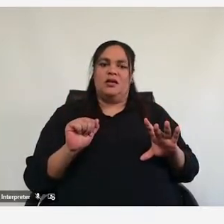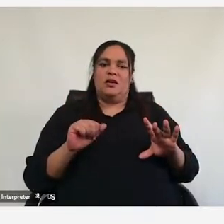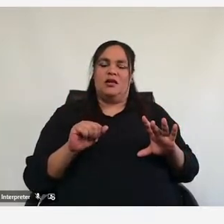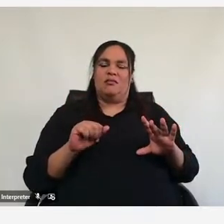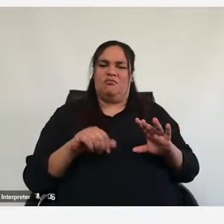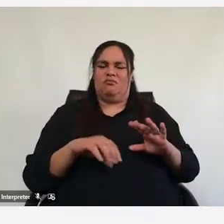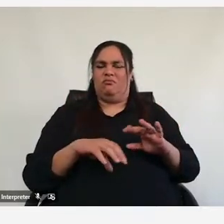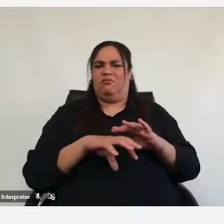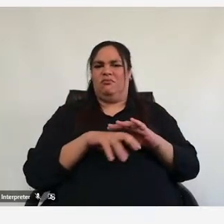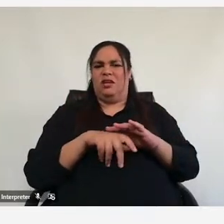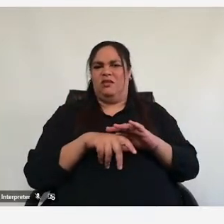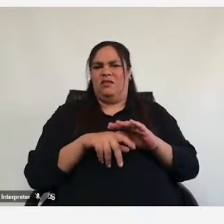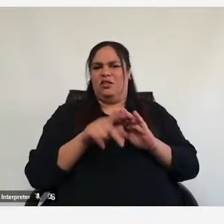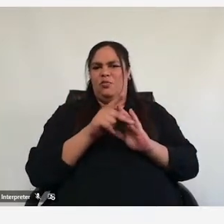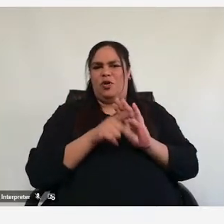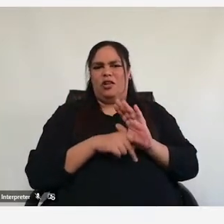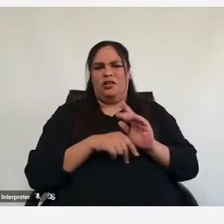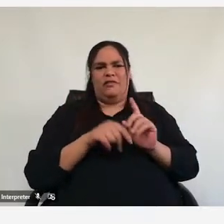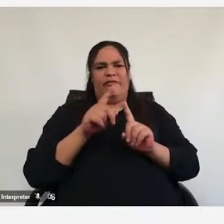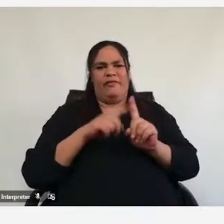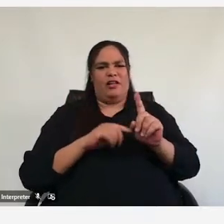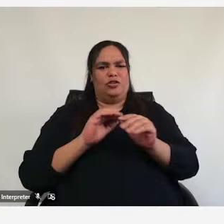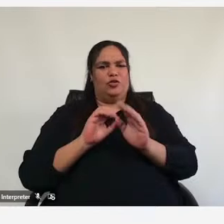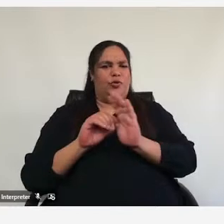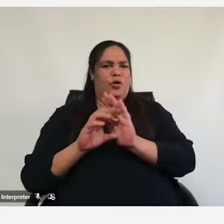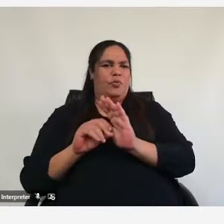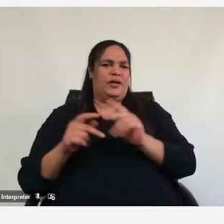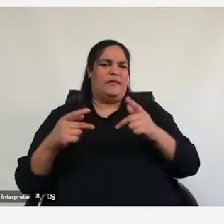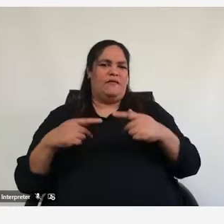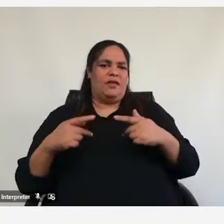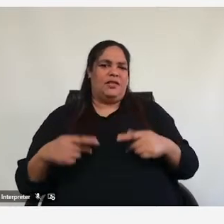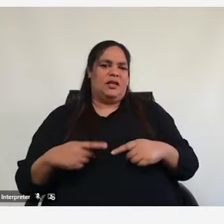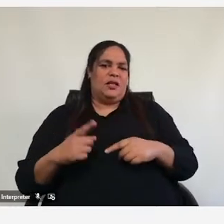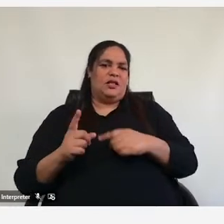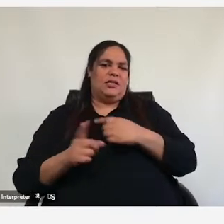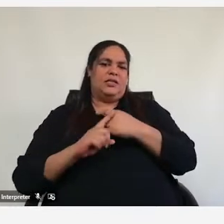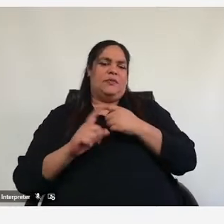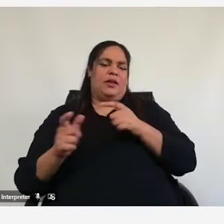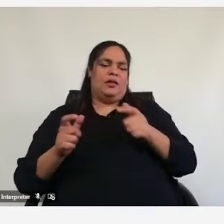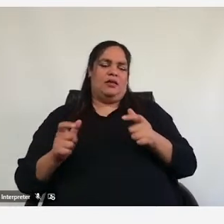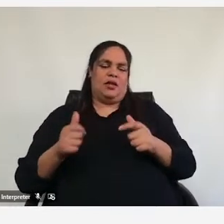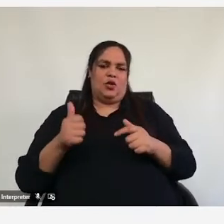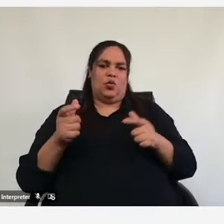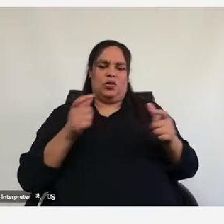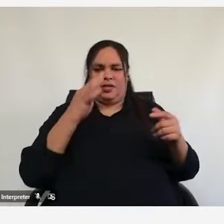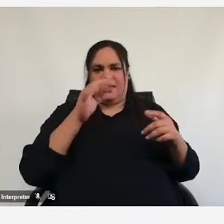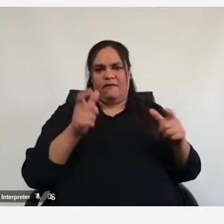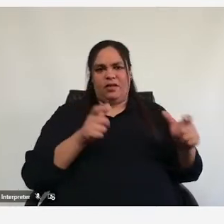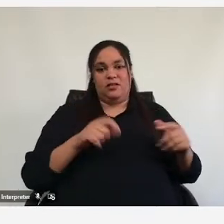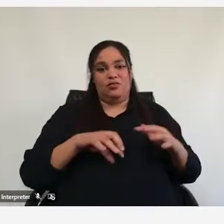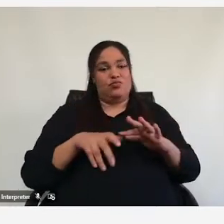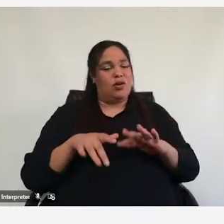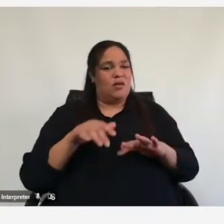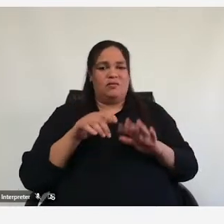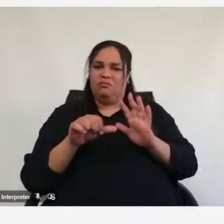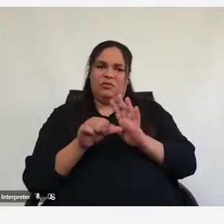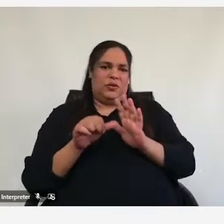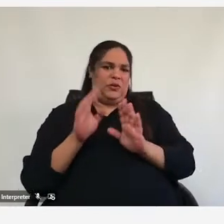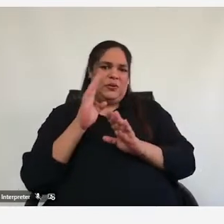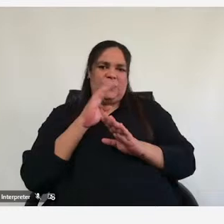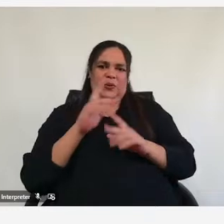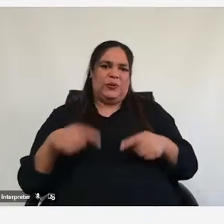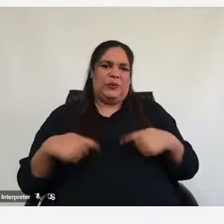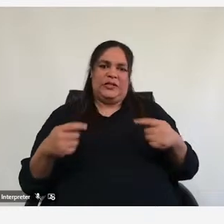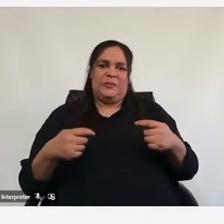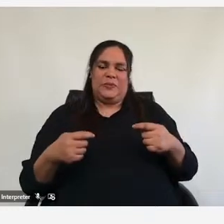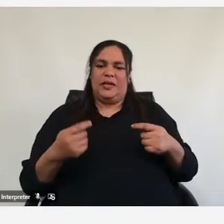policies have failed to promote fiscal discipline and good governance. The province is not prioritizing to spend